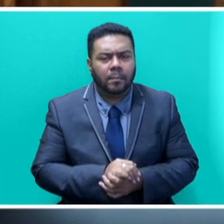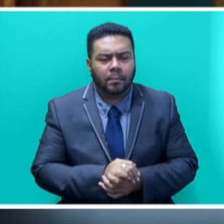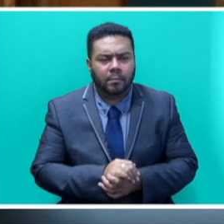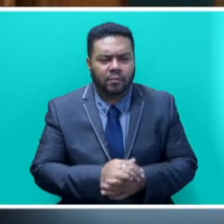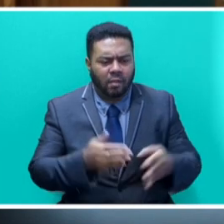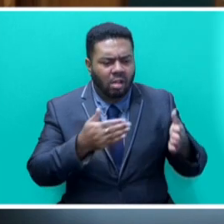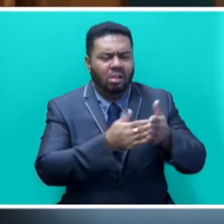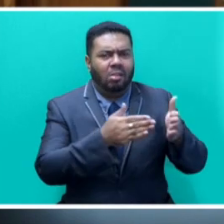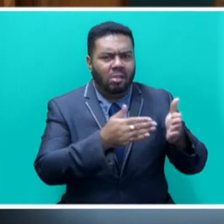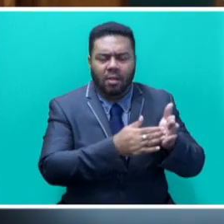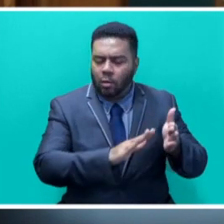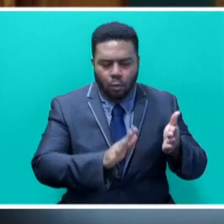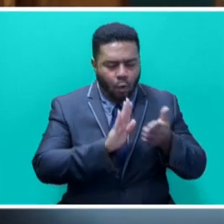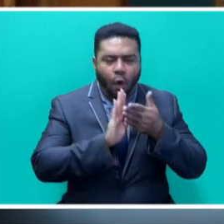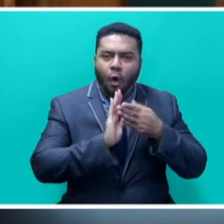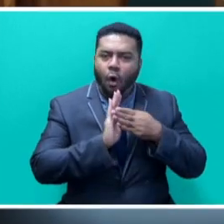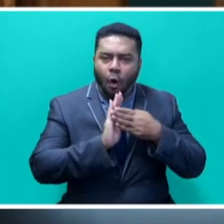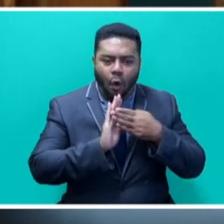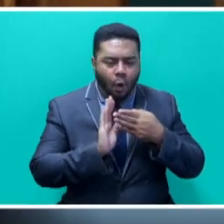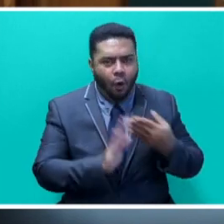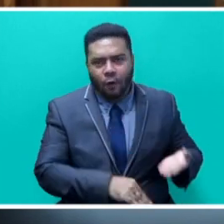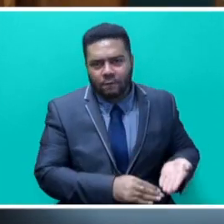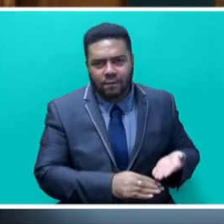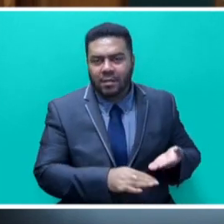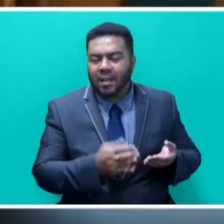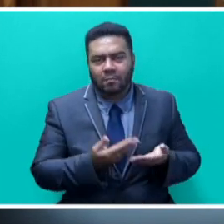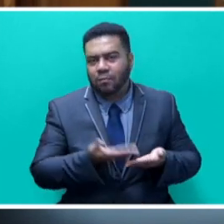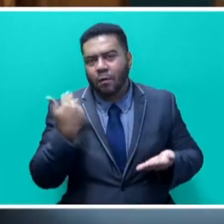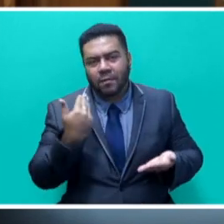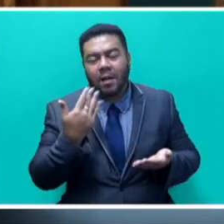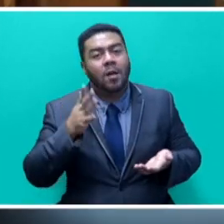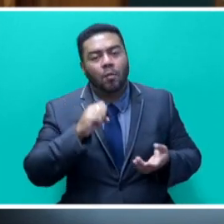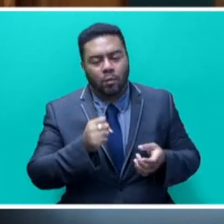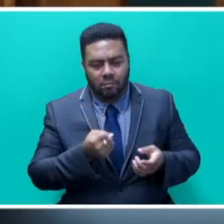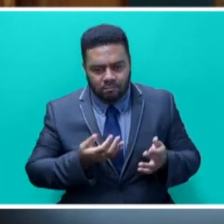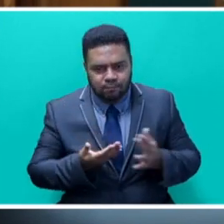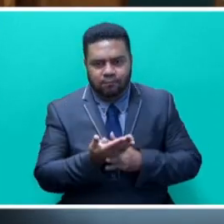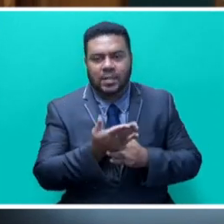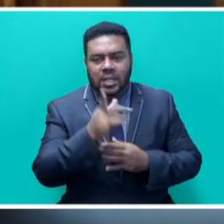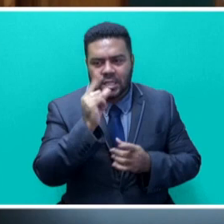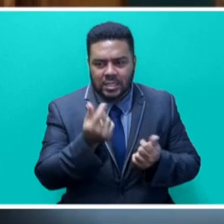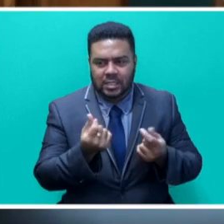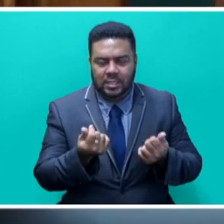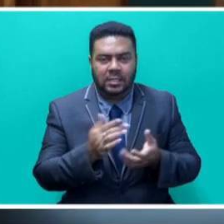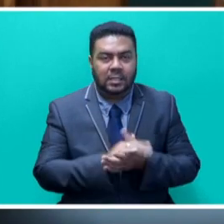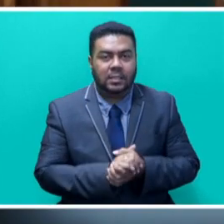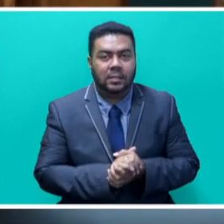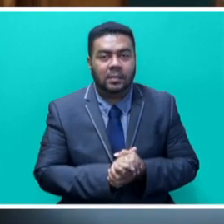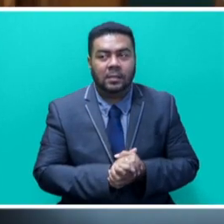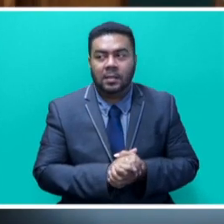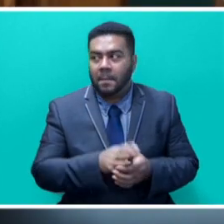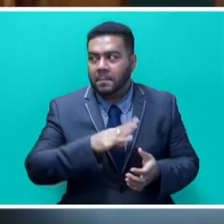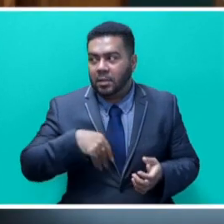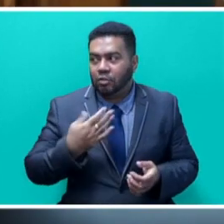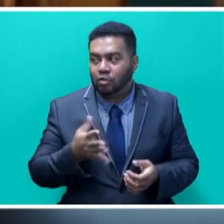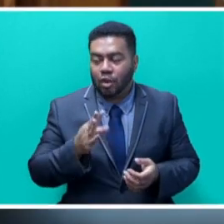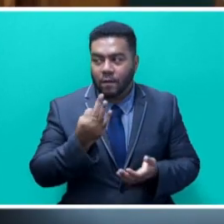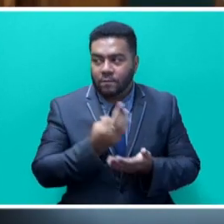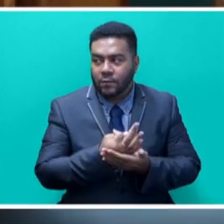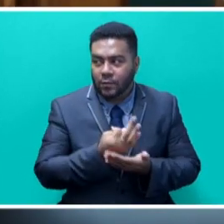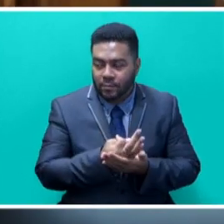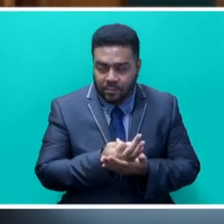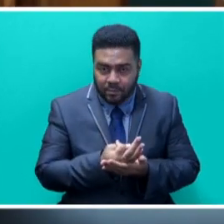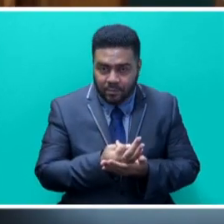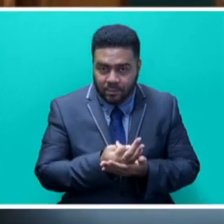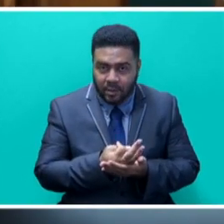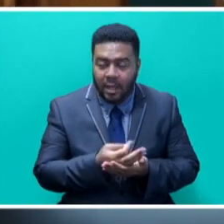and reducing bureaucracy. I am most glad that this is already happening with the Ministry of Forestry,